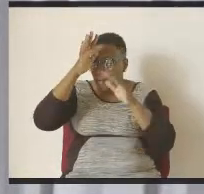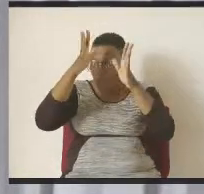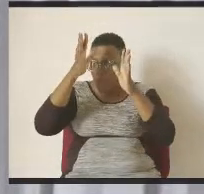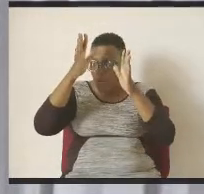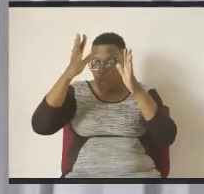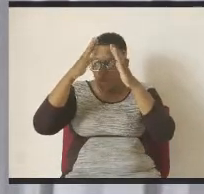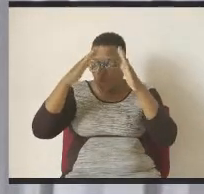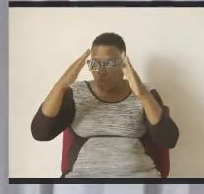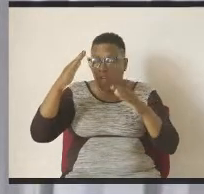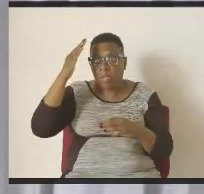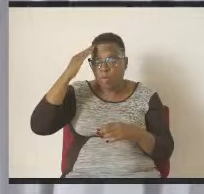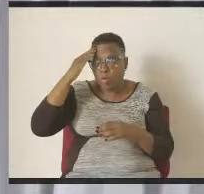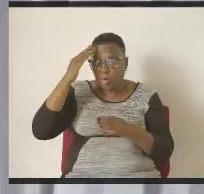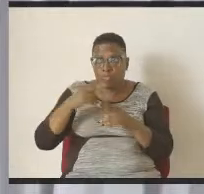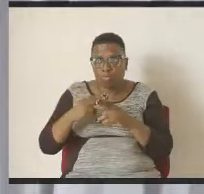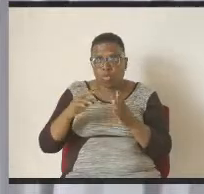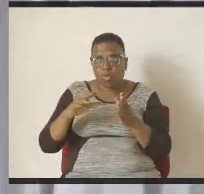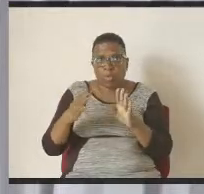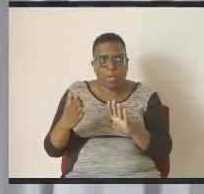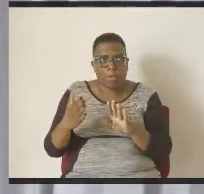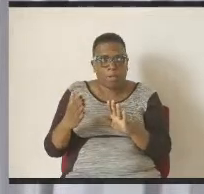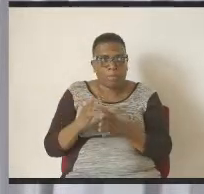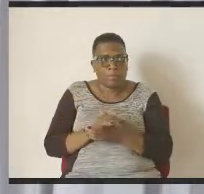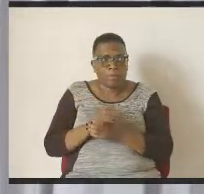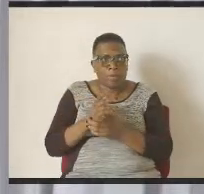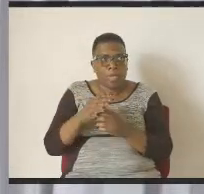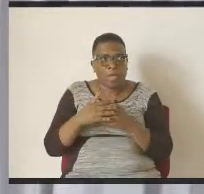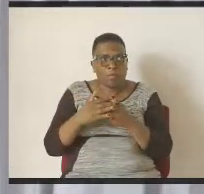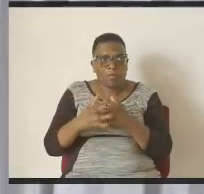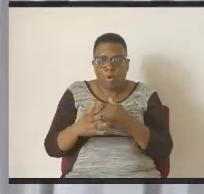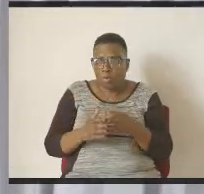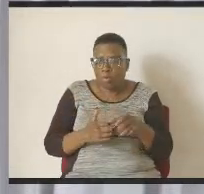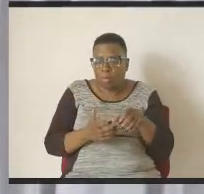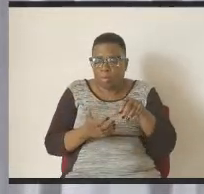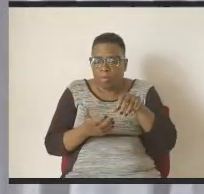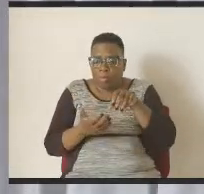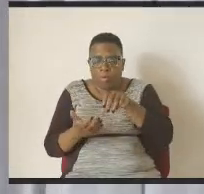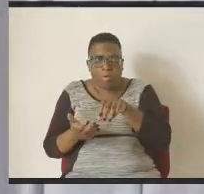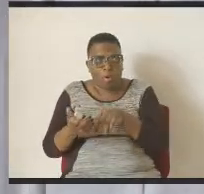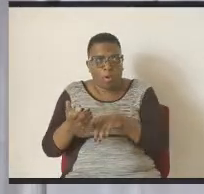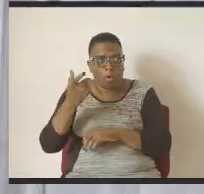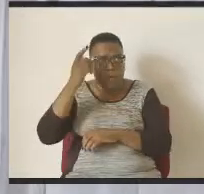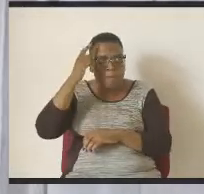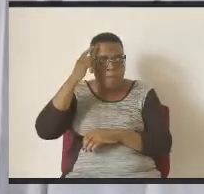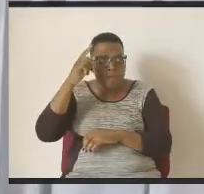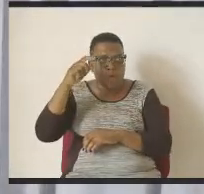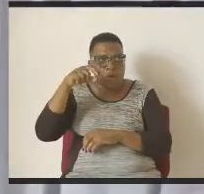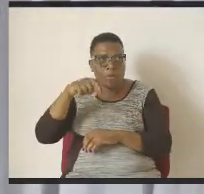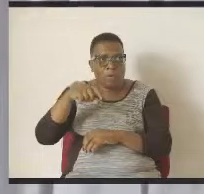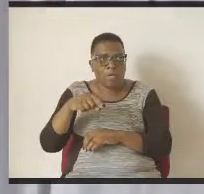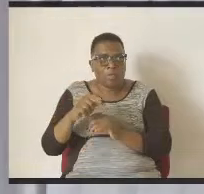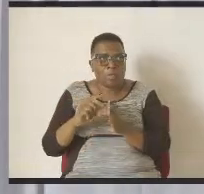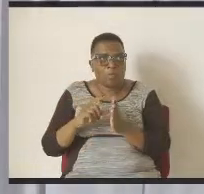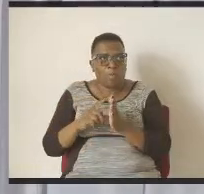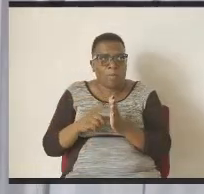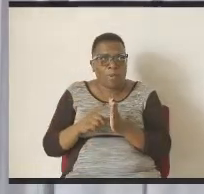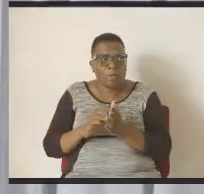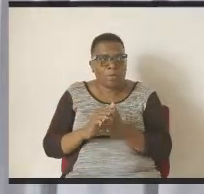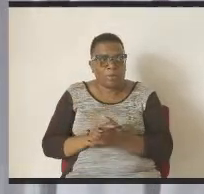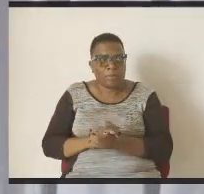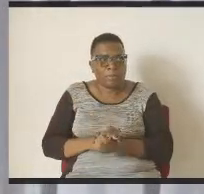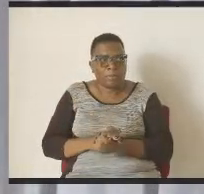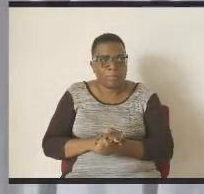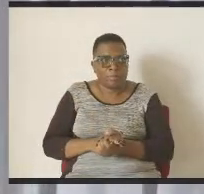die. Because his blood is going to be poured out for this moment. And